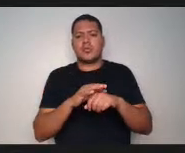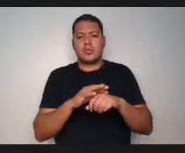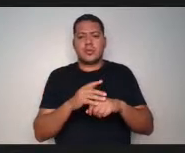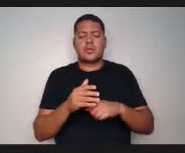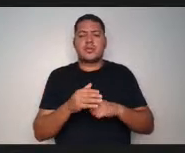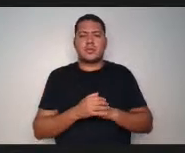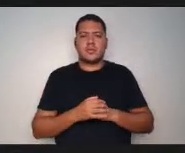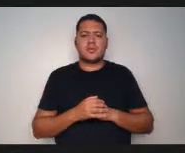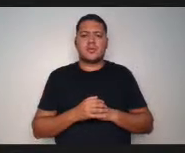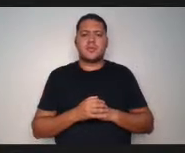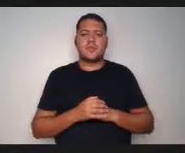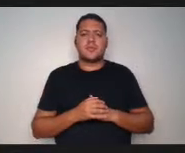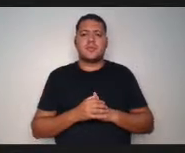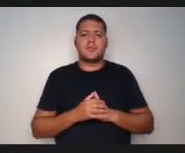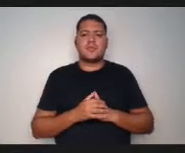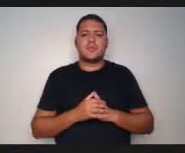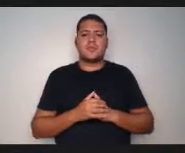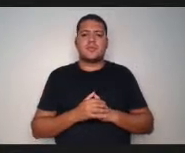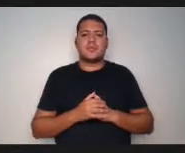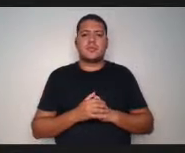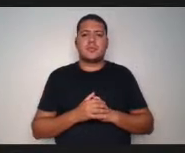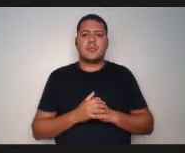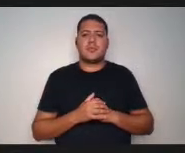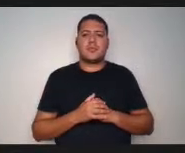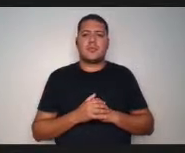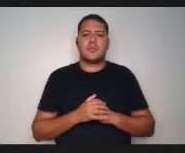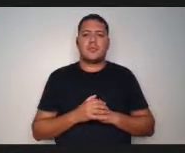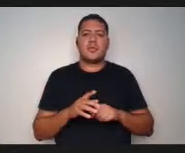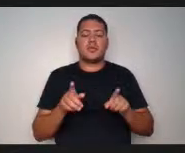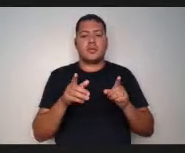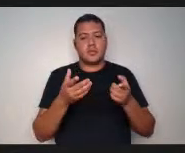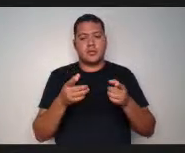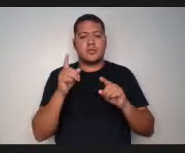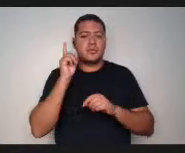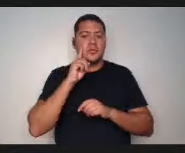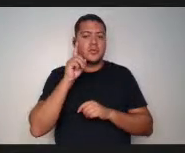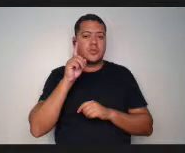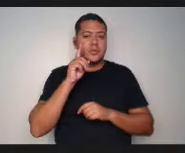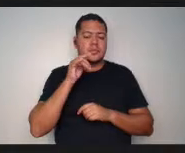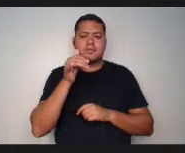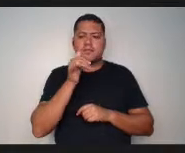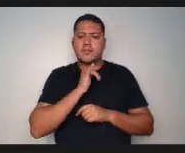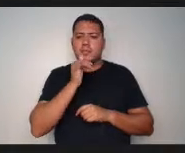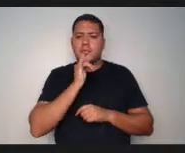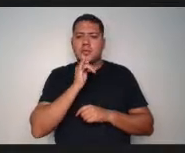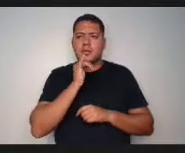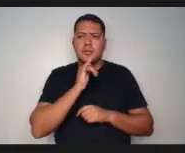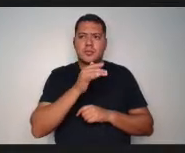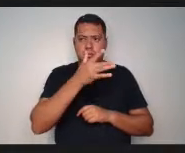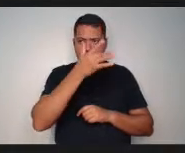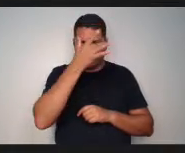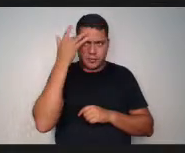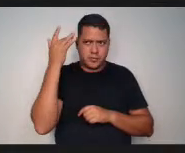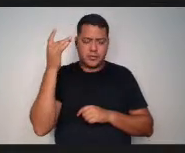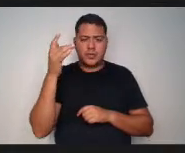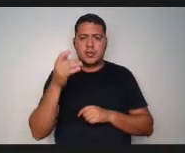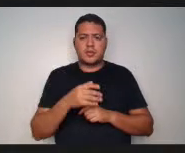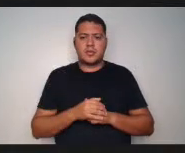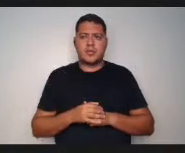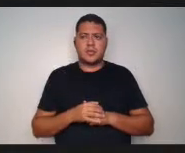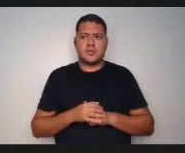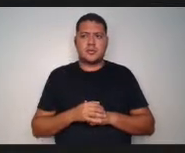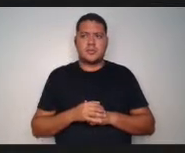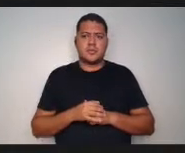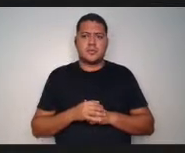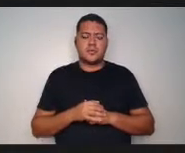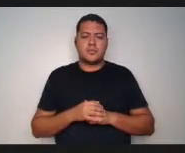So in the United States, for example, people of color are more likely to work in low socioeconomic status jobs, which have